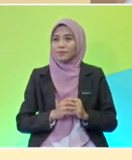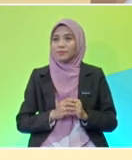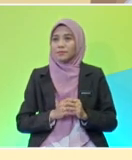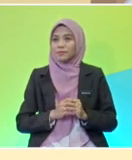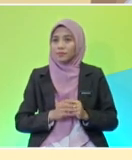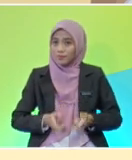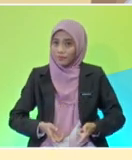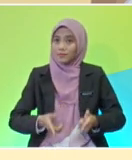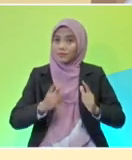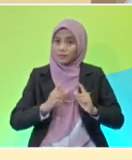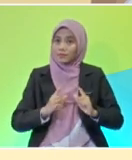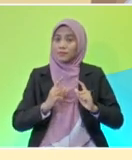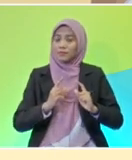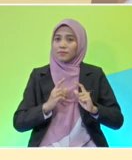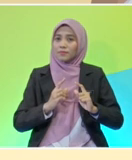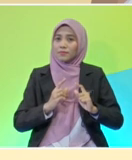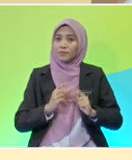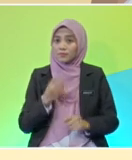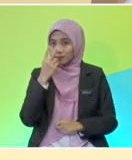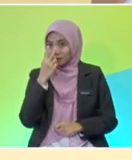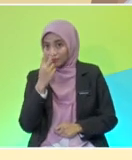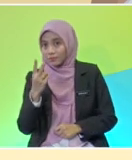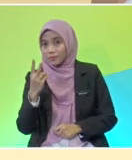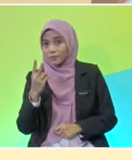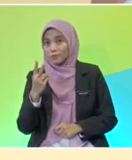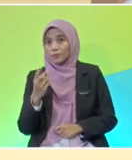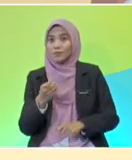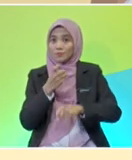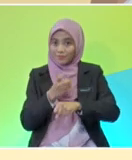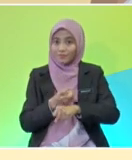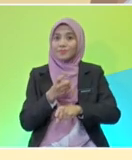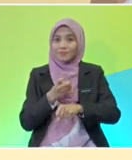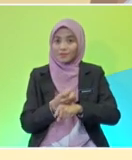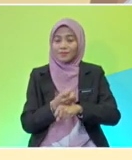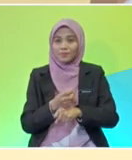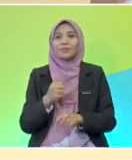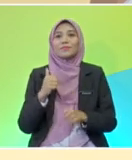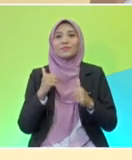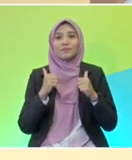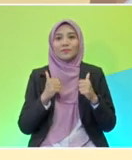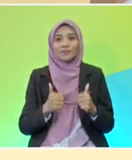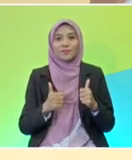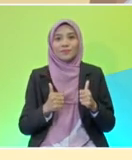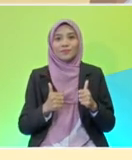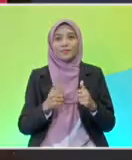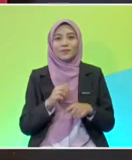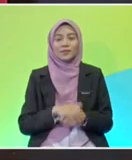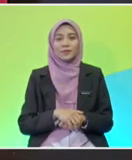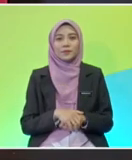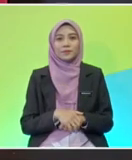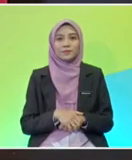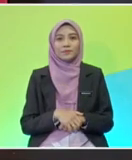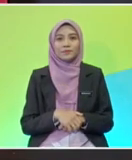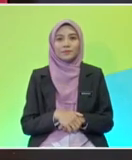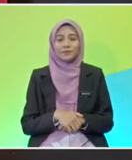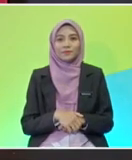Let's look a shell. Let's look for shells. Very yes. Good. Well done. Well done. Double thumbs